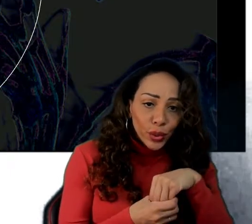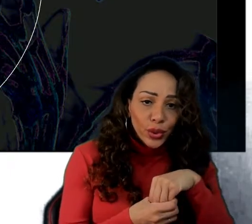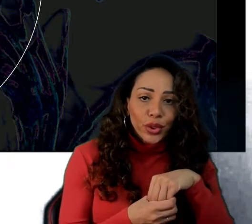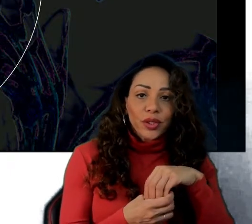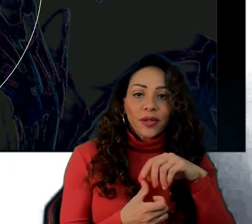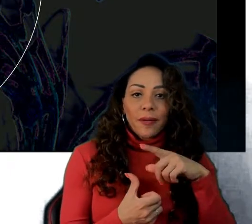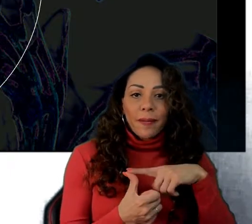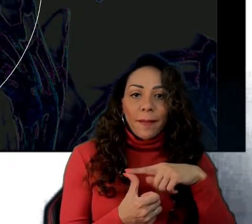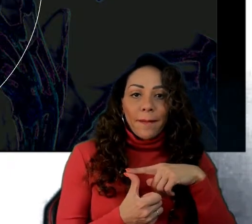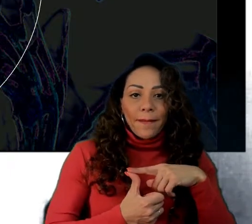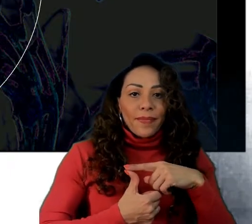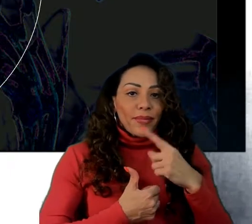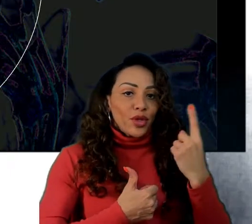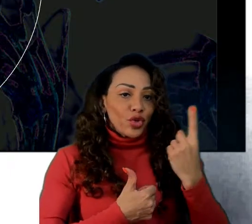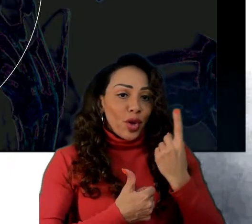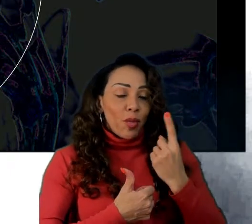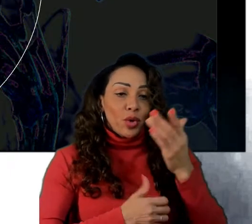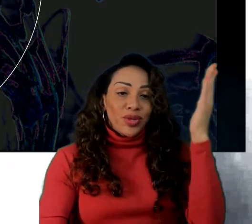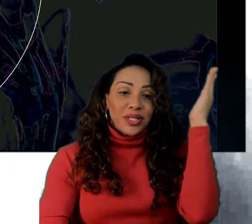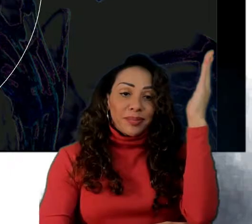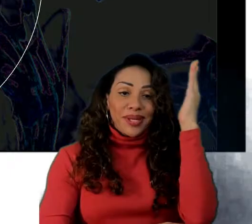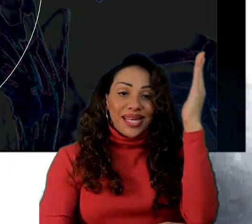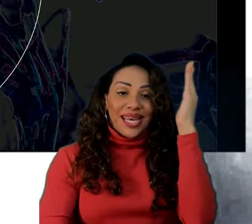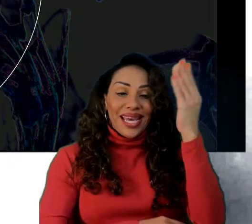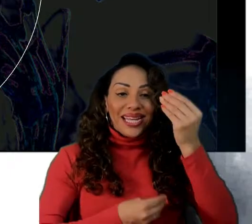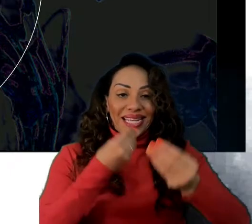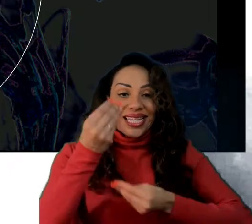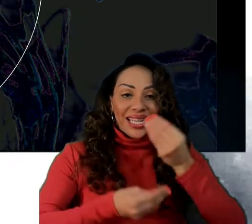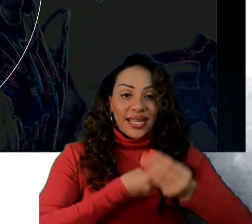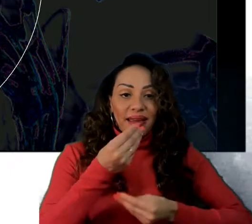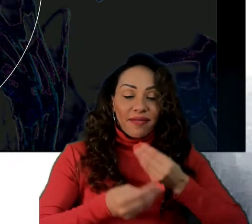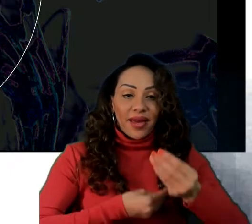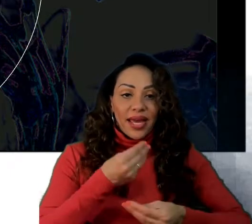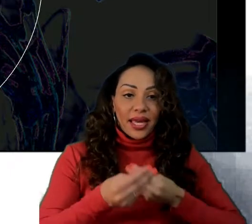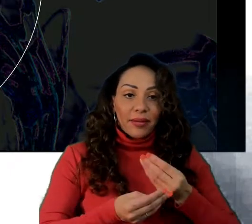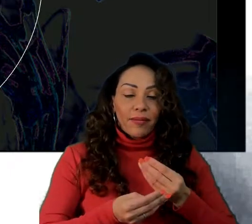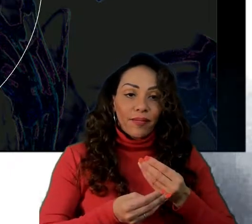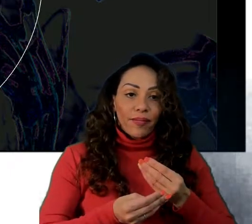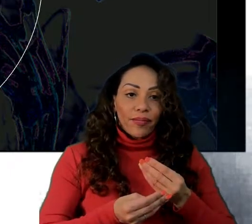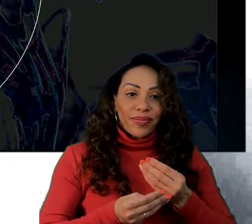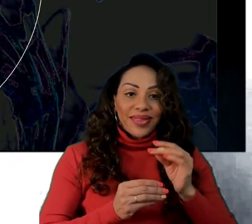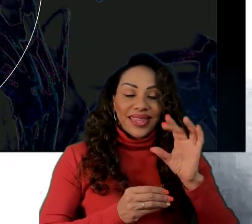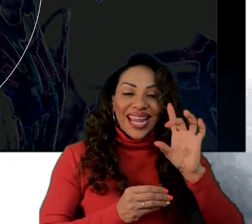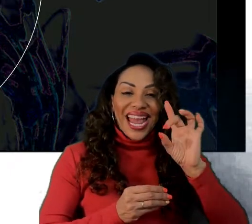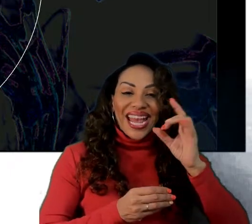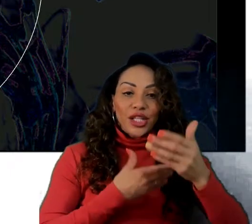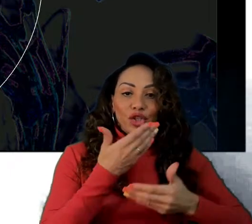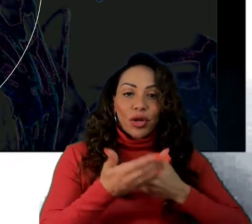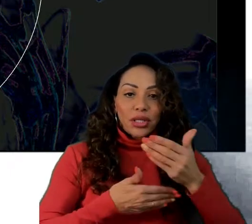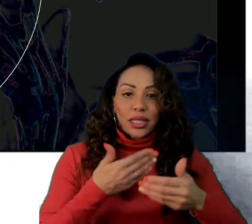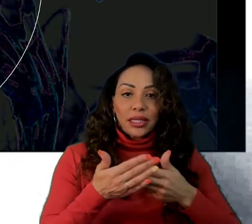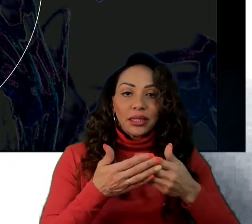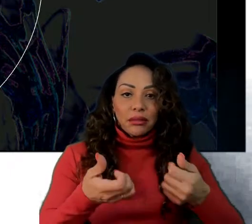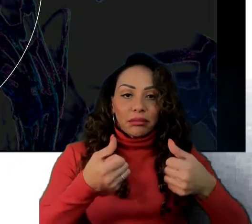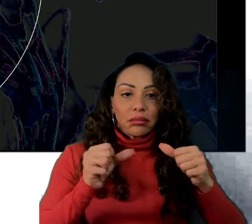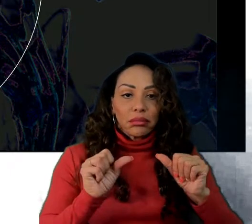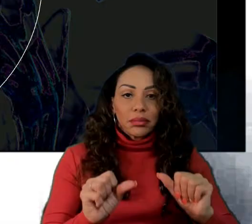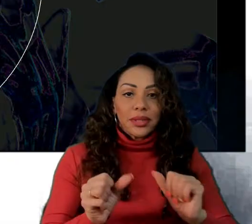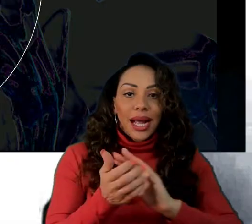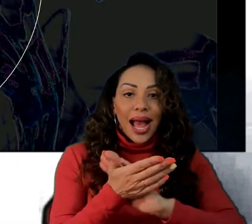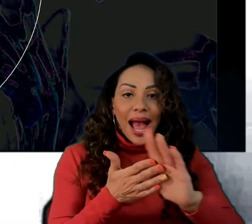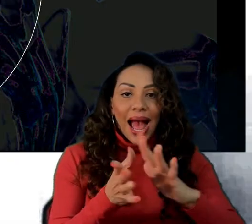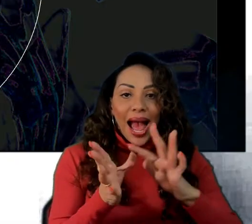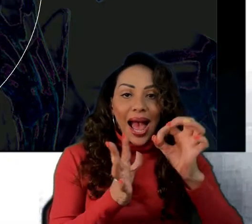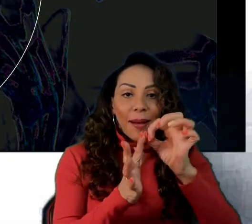was also giving directions. We had a haptic feedback floor as well. We made this very heavy duty, so it